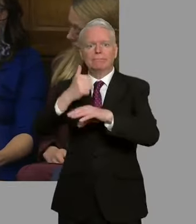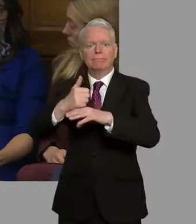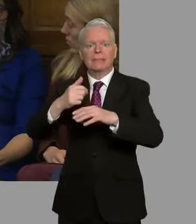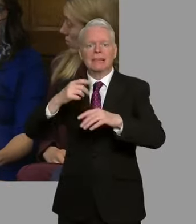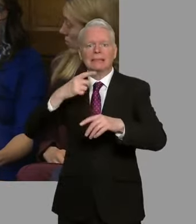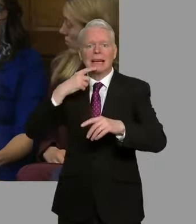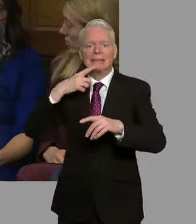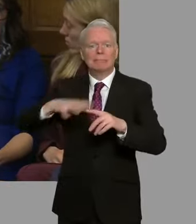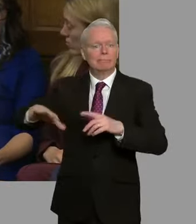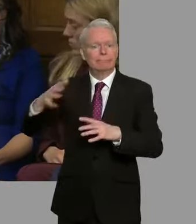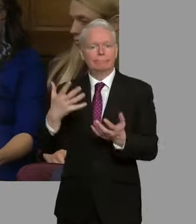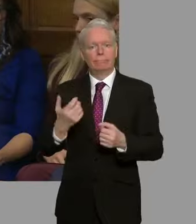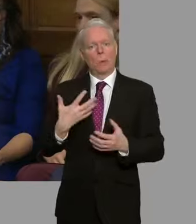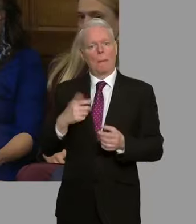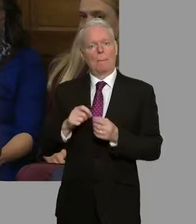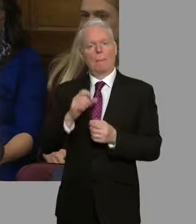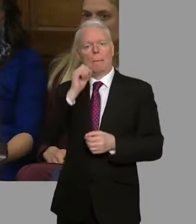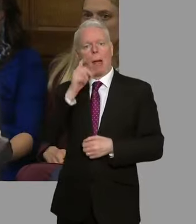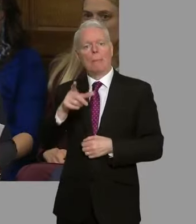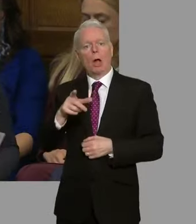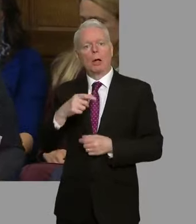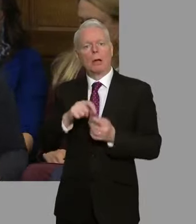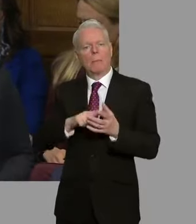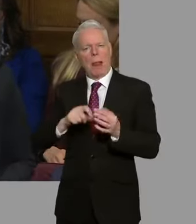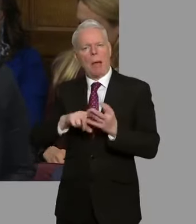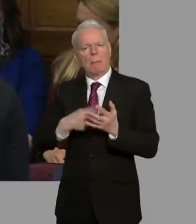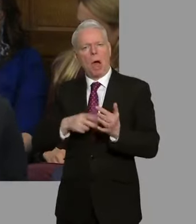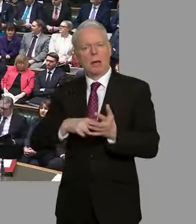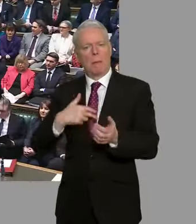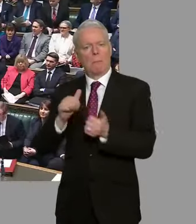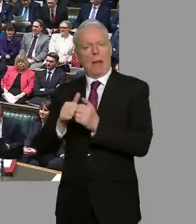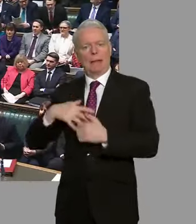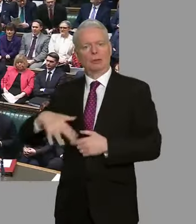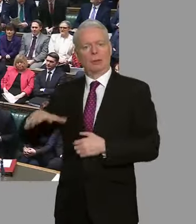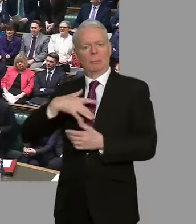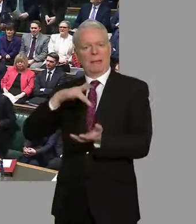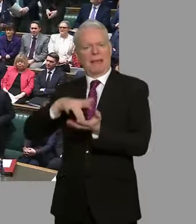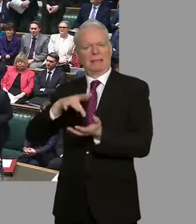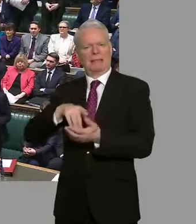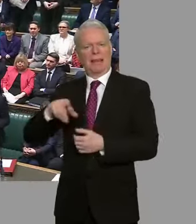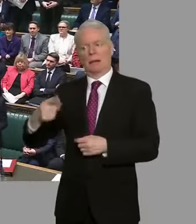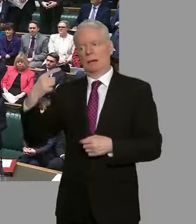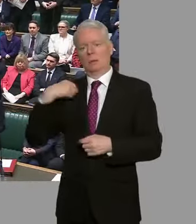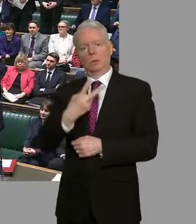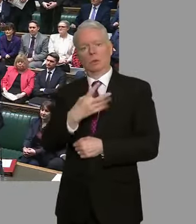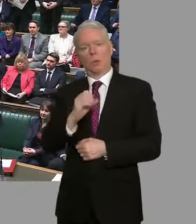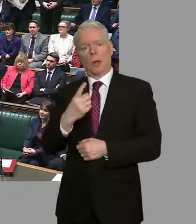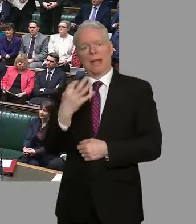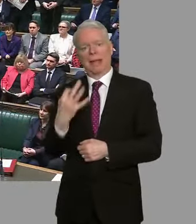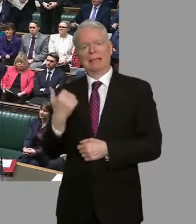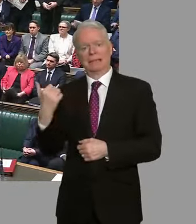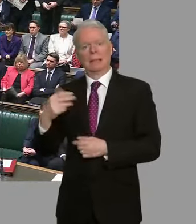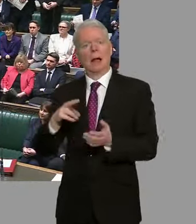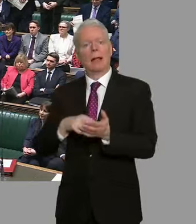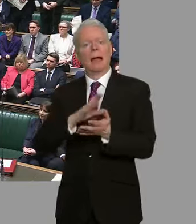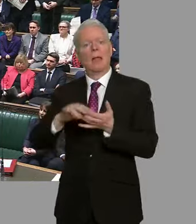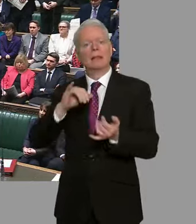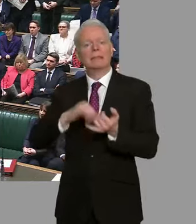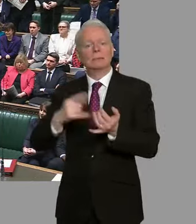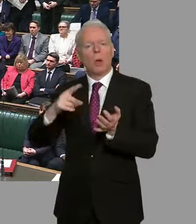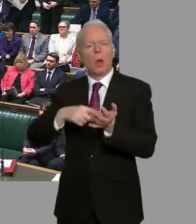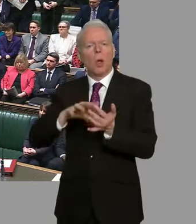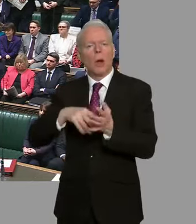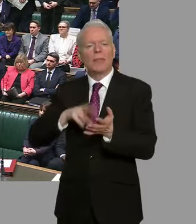improve access to local NHS dentists across the UK? Prime Minister. Well, I thank you for raising this